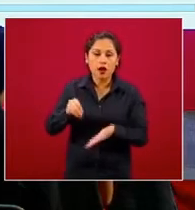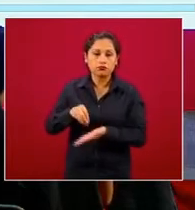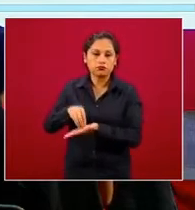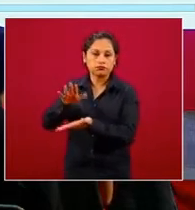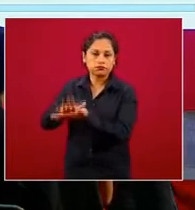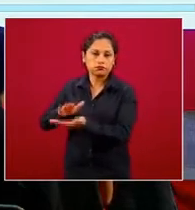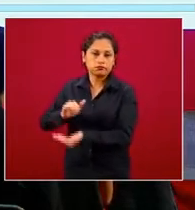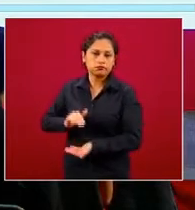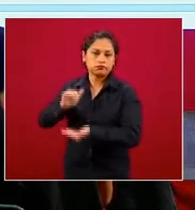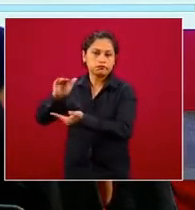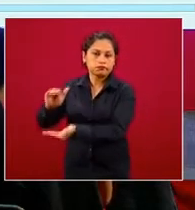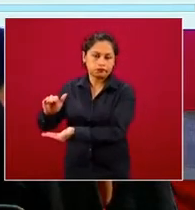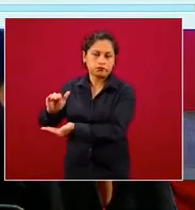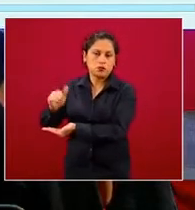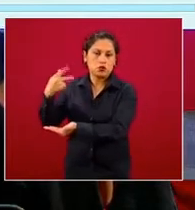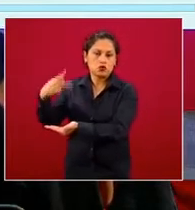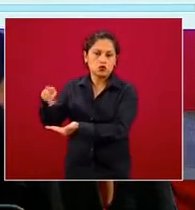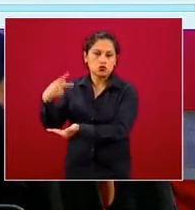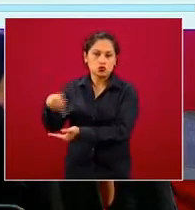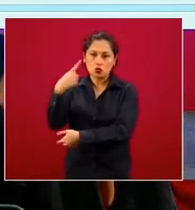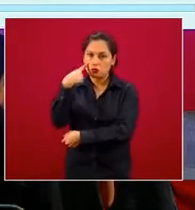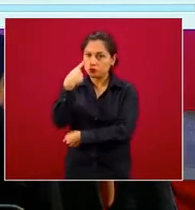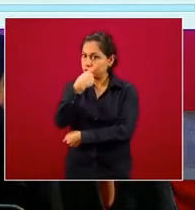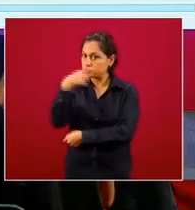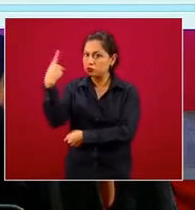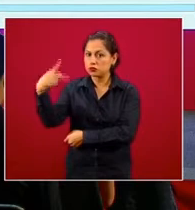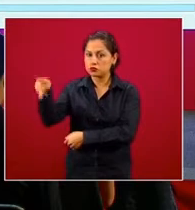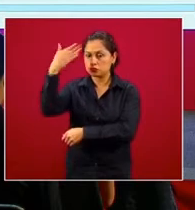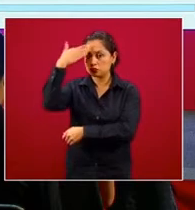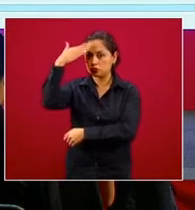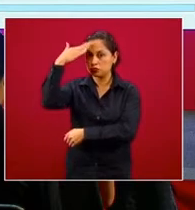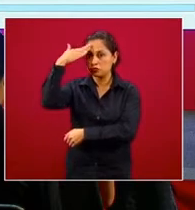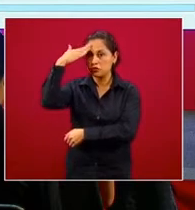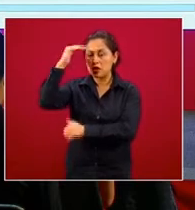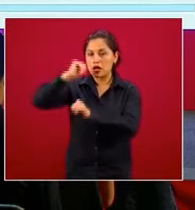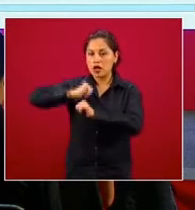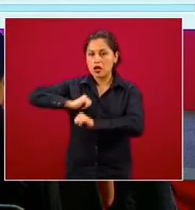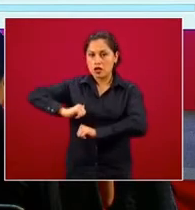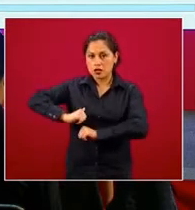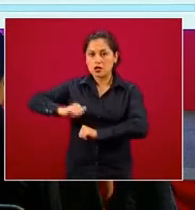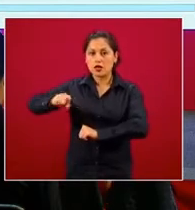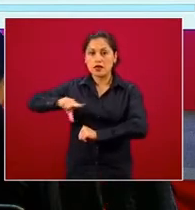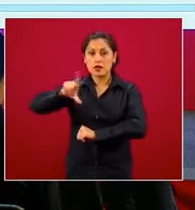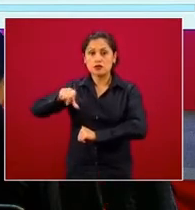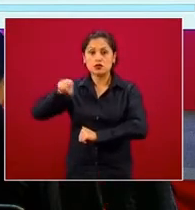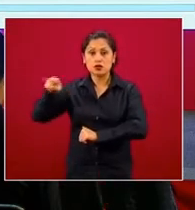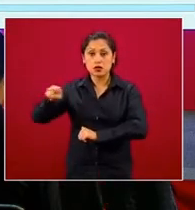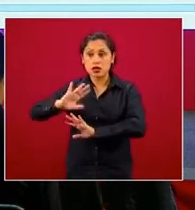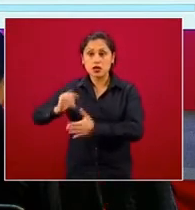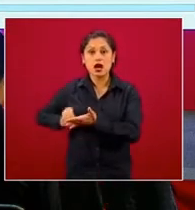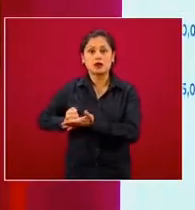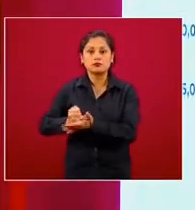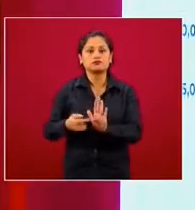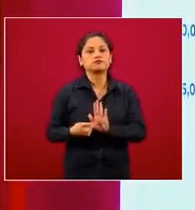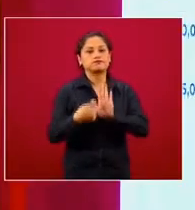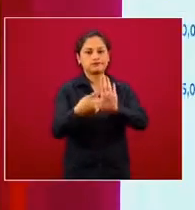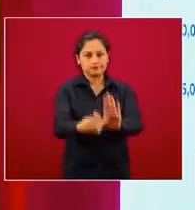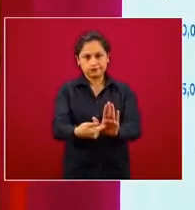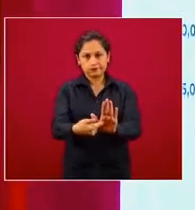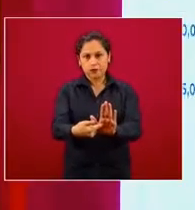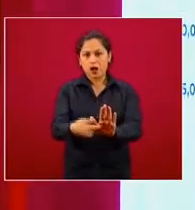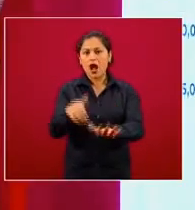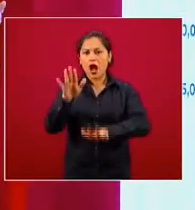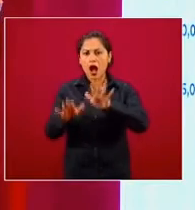by INEGI, you can see that sometimes they want to tell you that they're going to be small differences up or